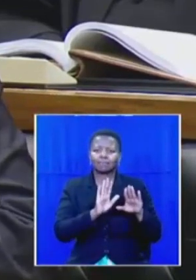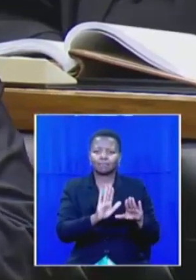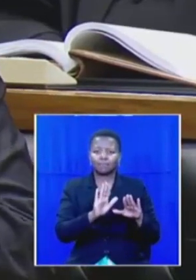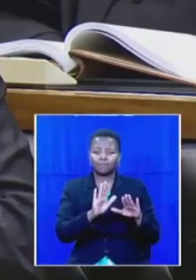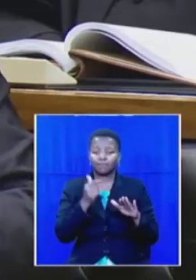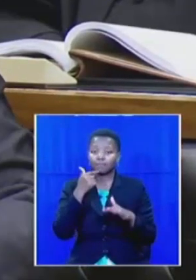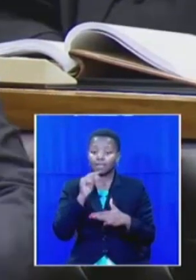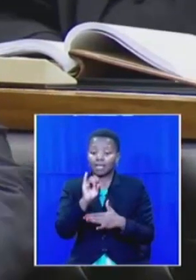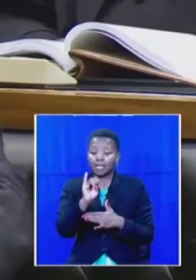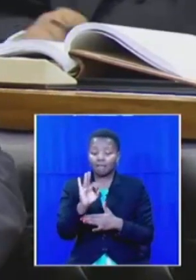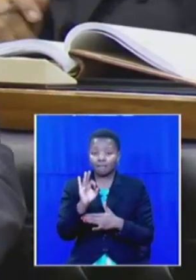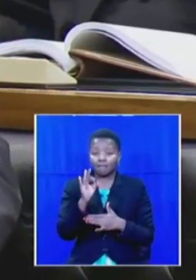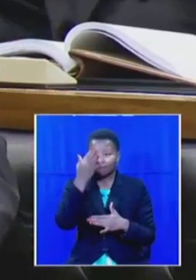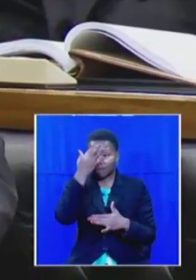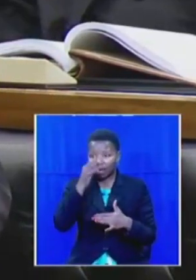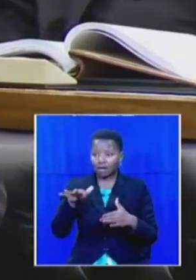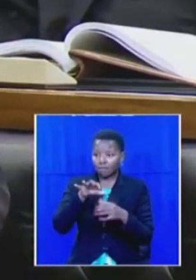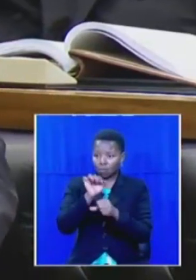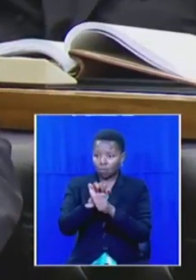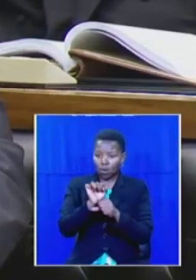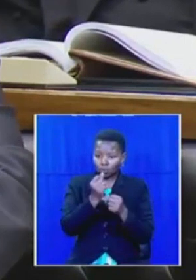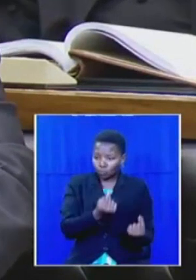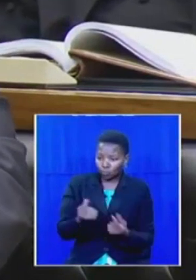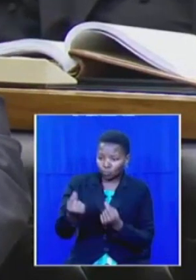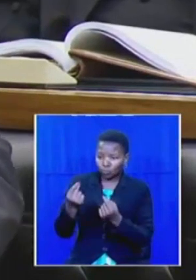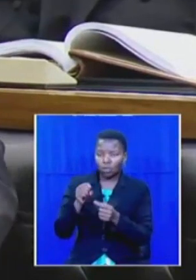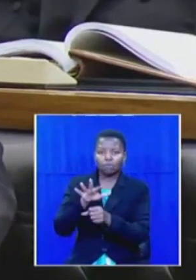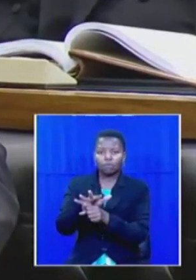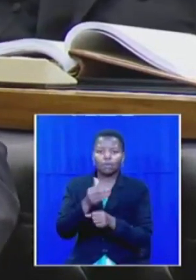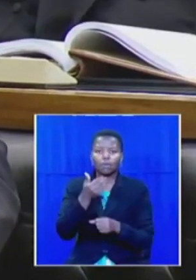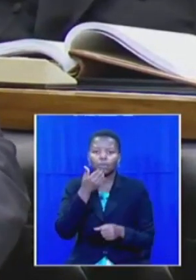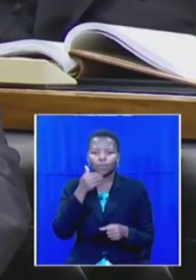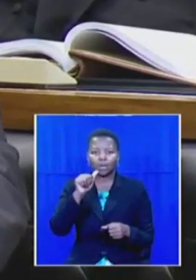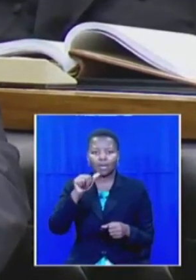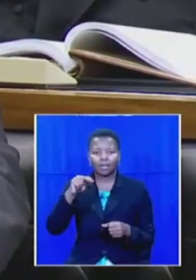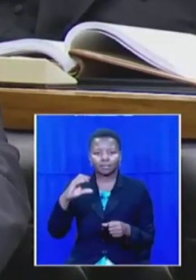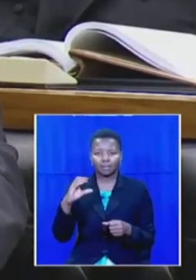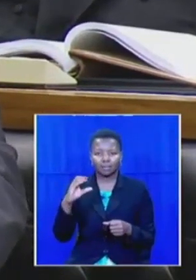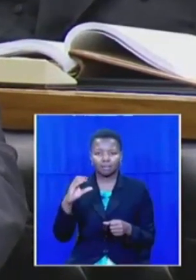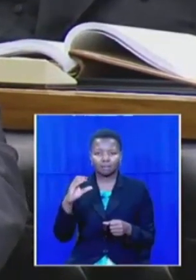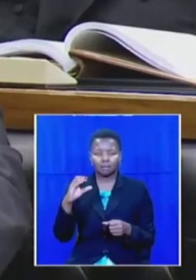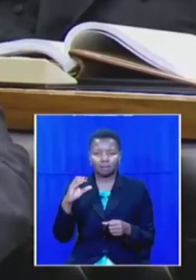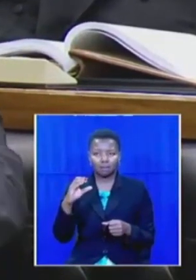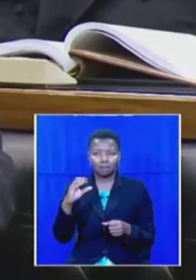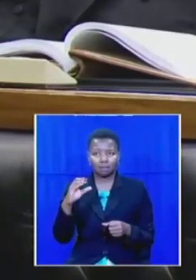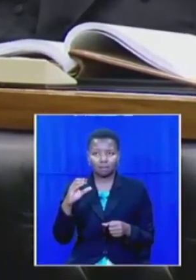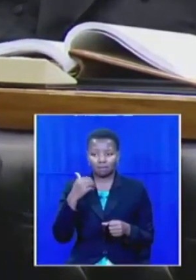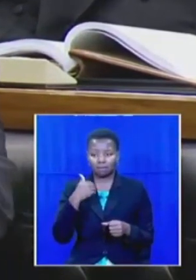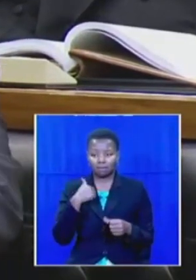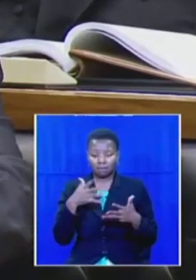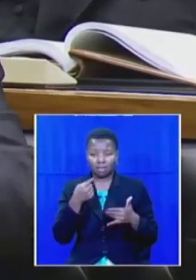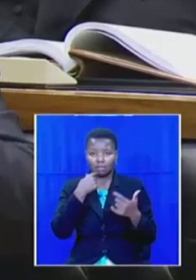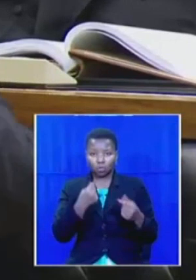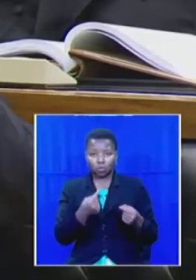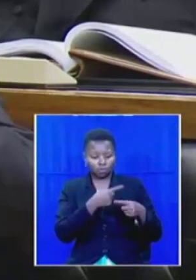in how government does things, it can only be the ruling party, which would not necessarily come to tell you do